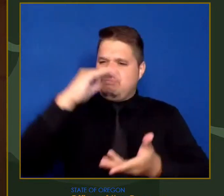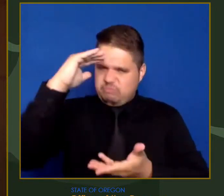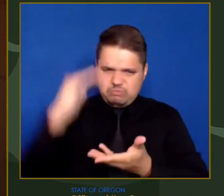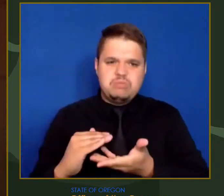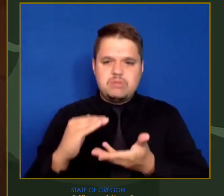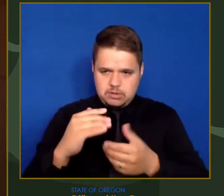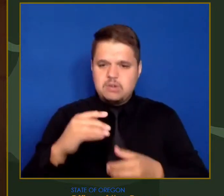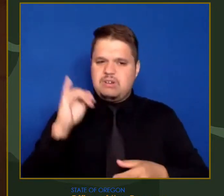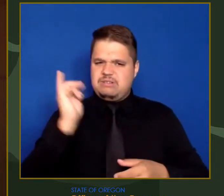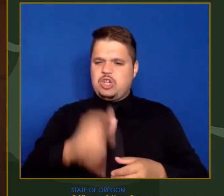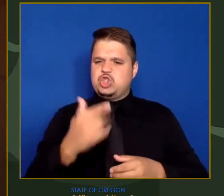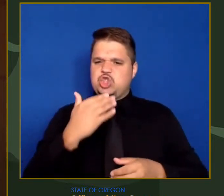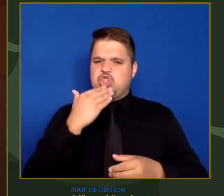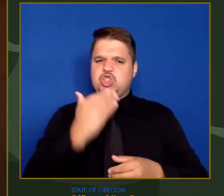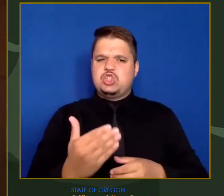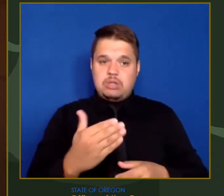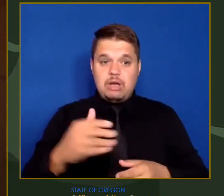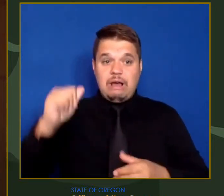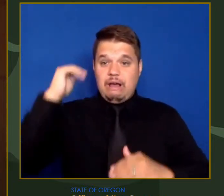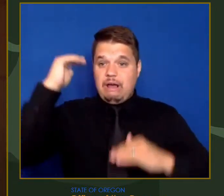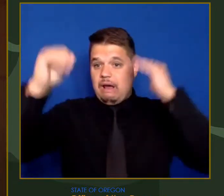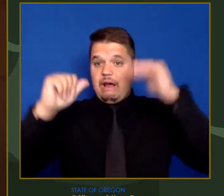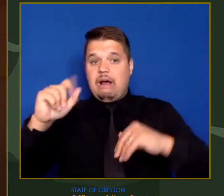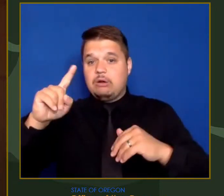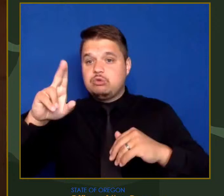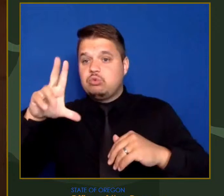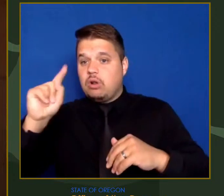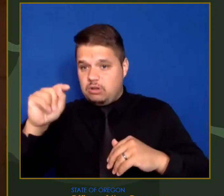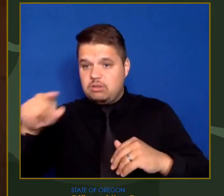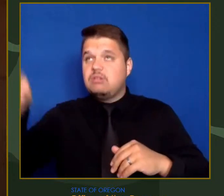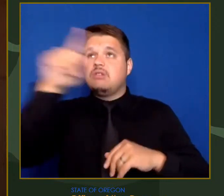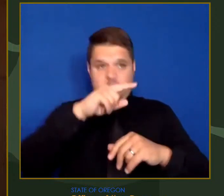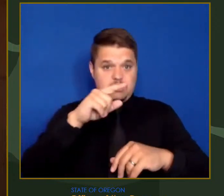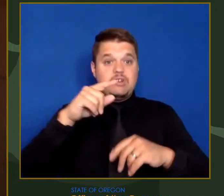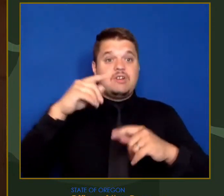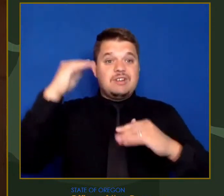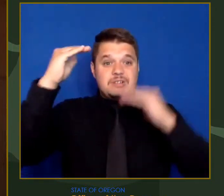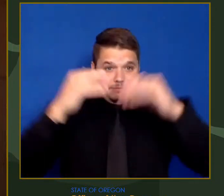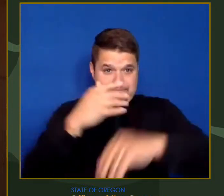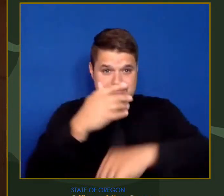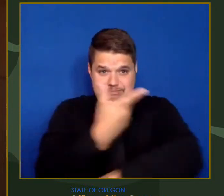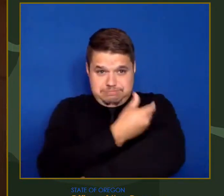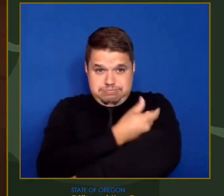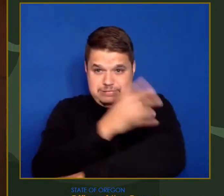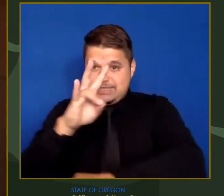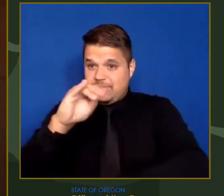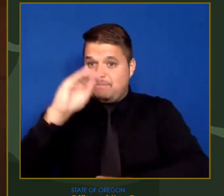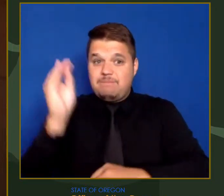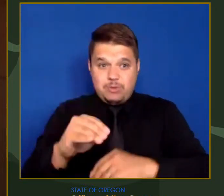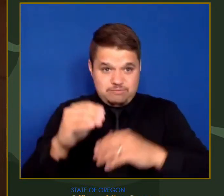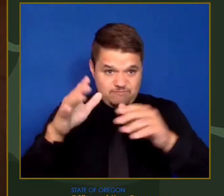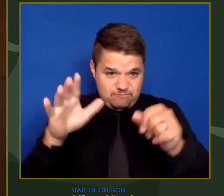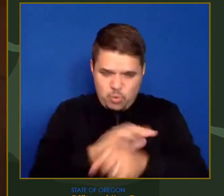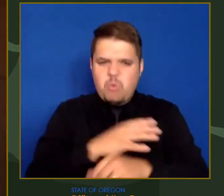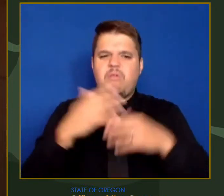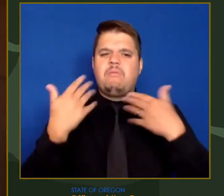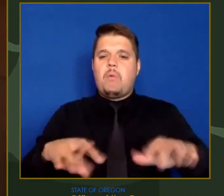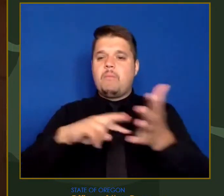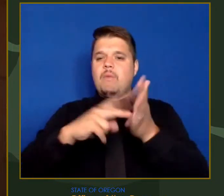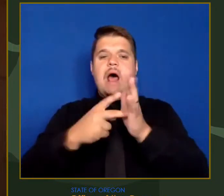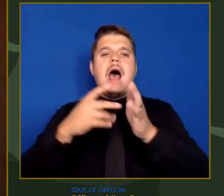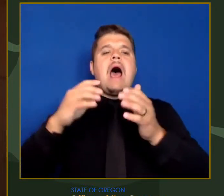reopen. Today, I wanted to outline exactly what that looks like for you. What does